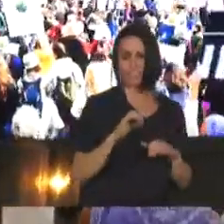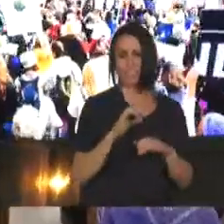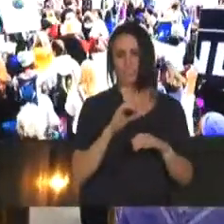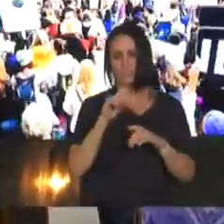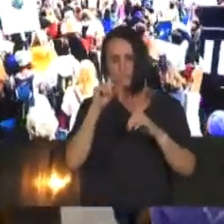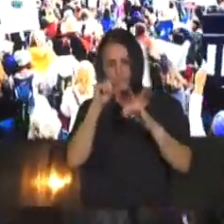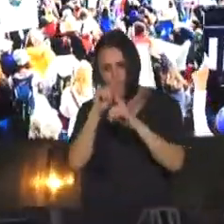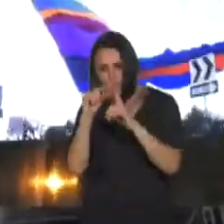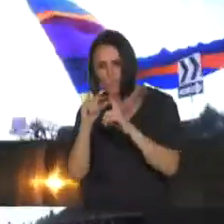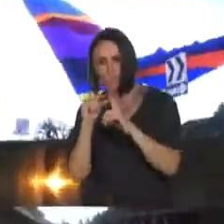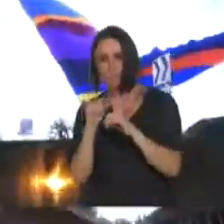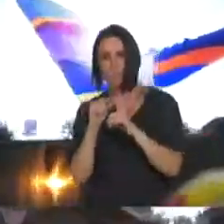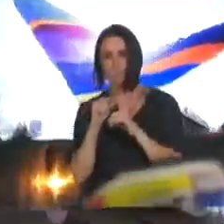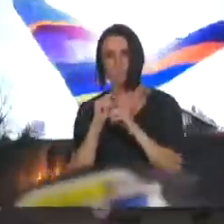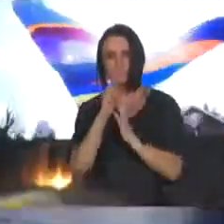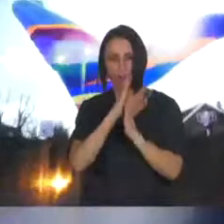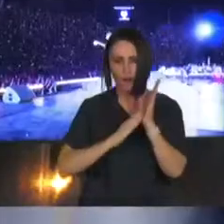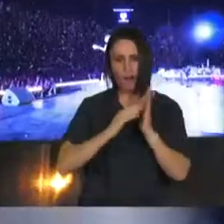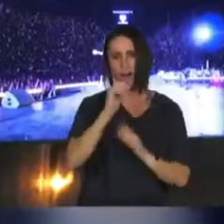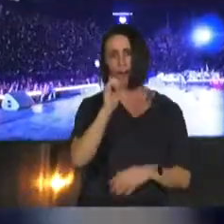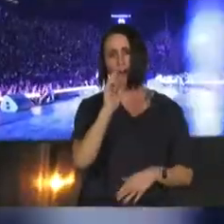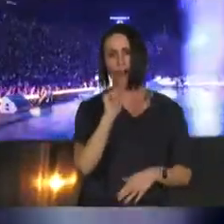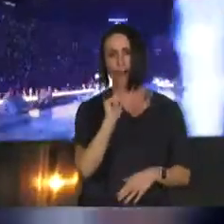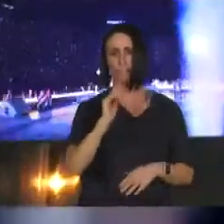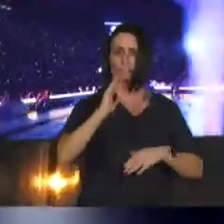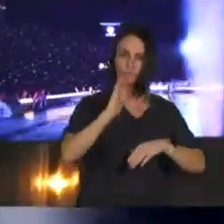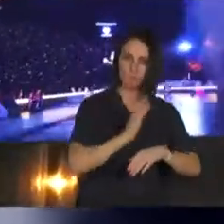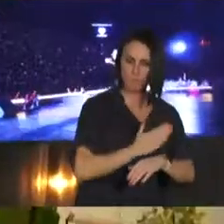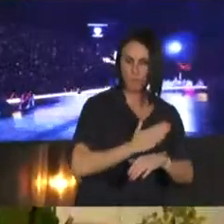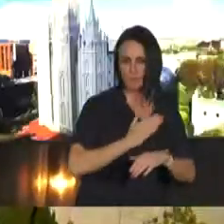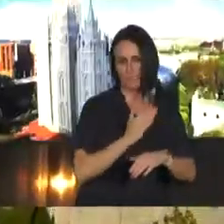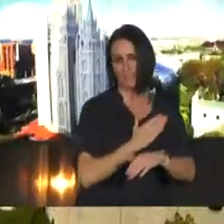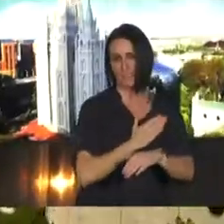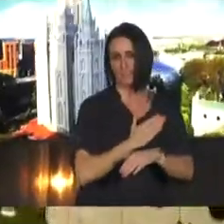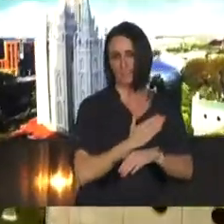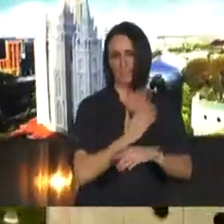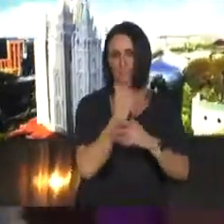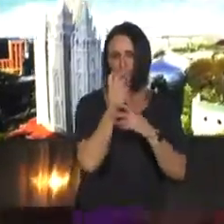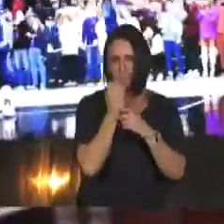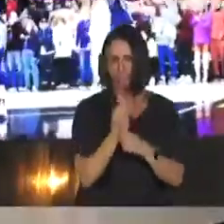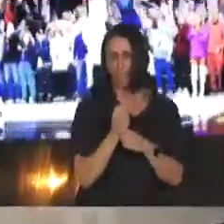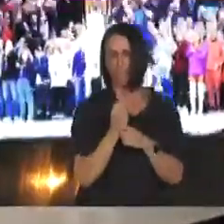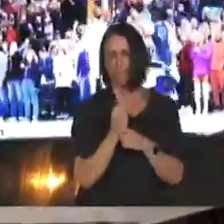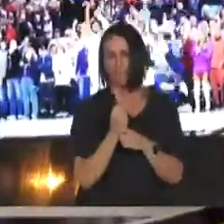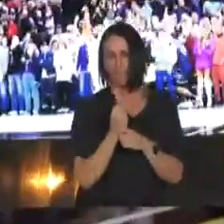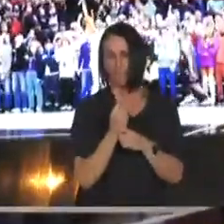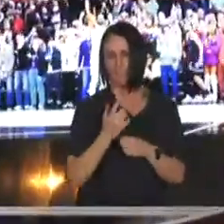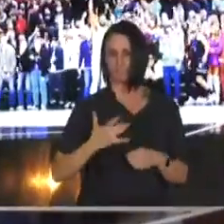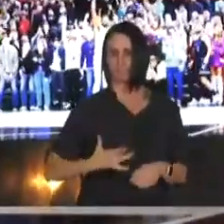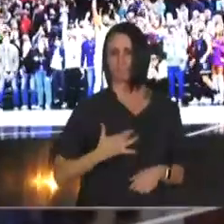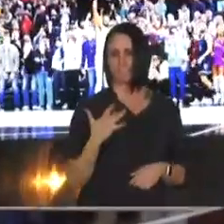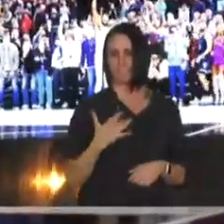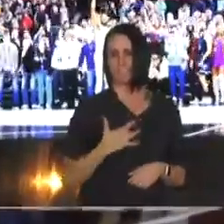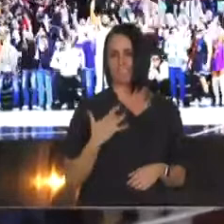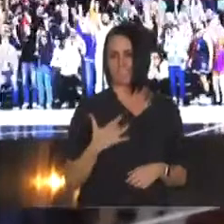words, art, music, faith, and feeling.